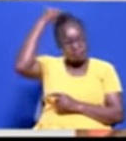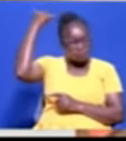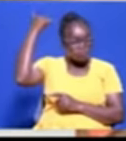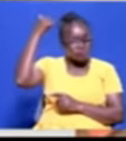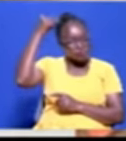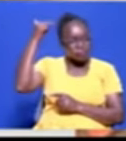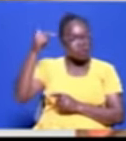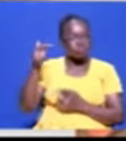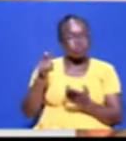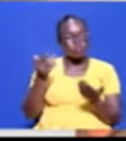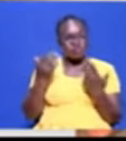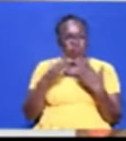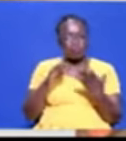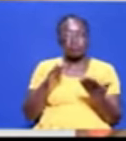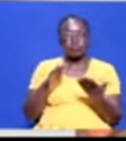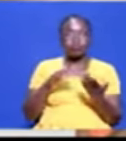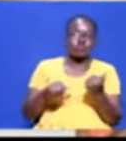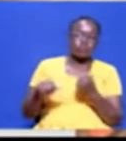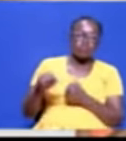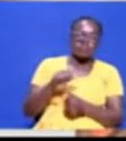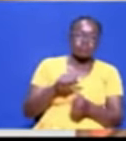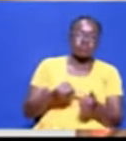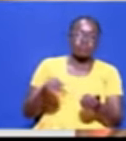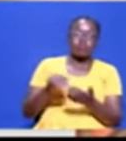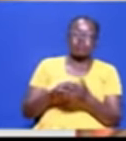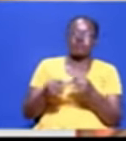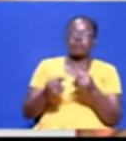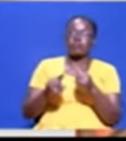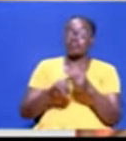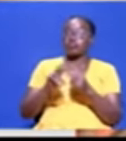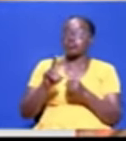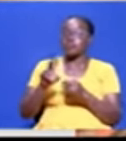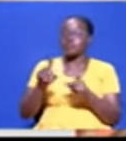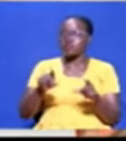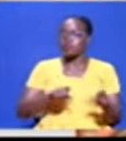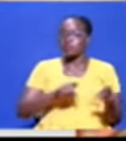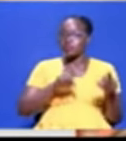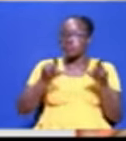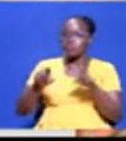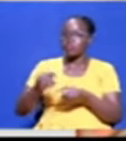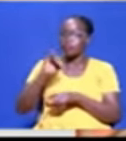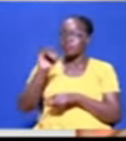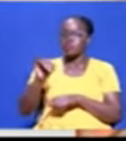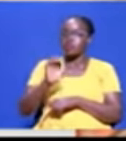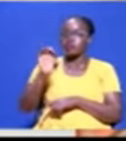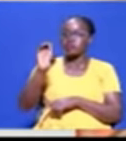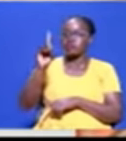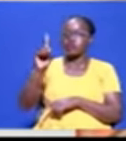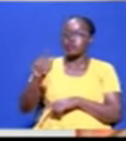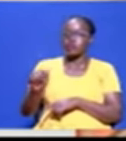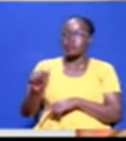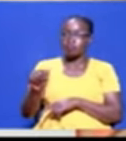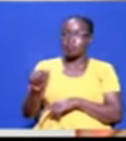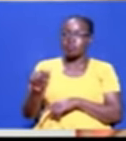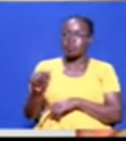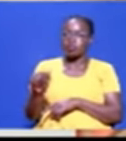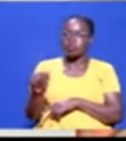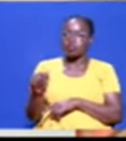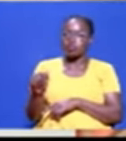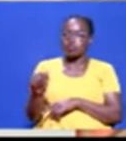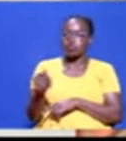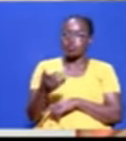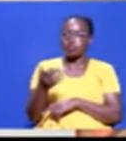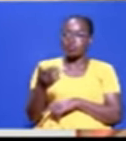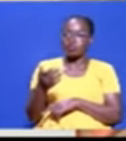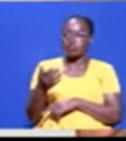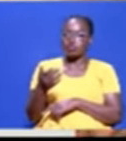transshipment cycle, loading again those 62 containers to Jeddah. Most of the consignments are seaweed and